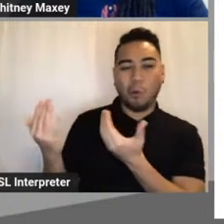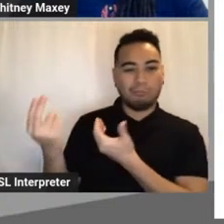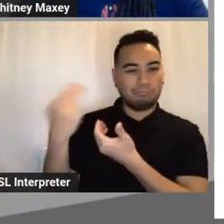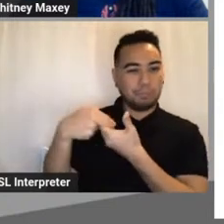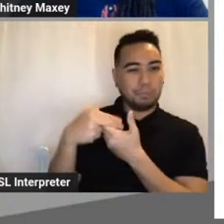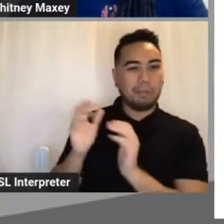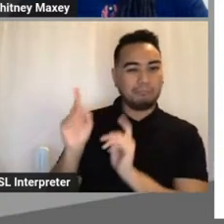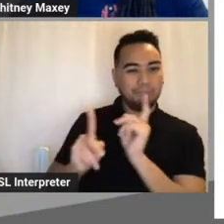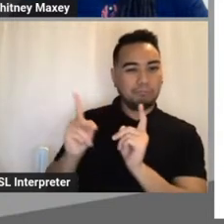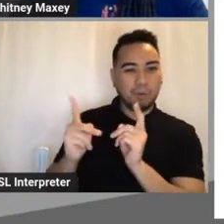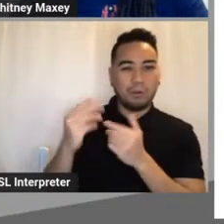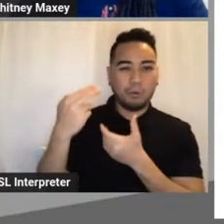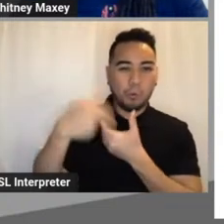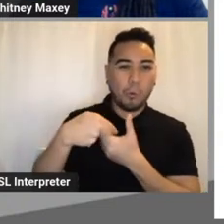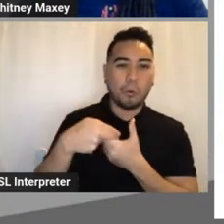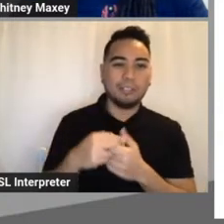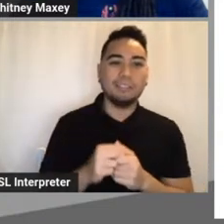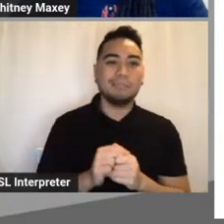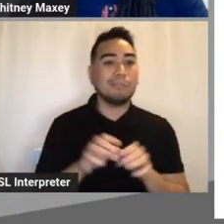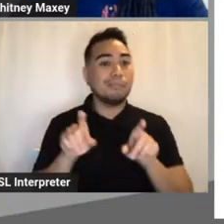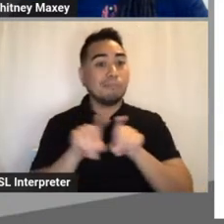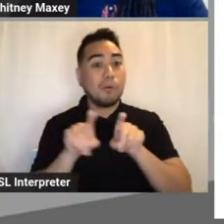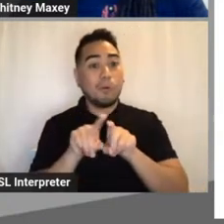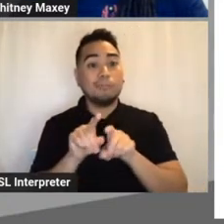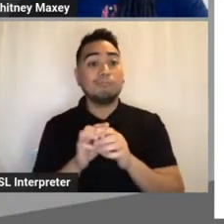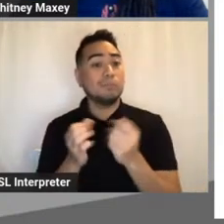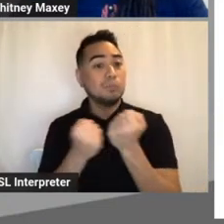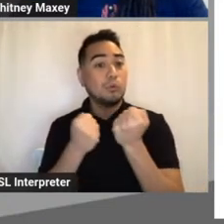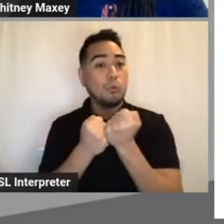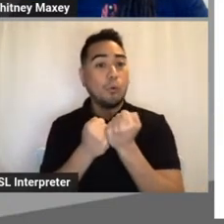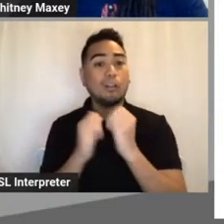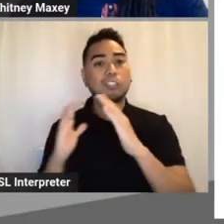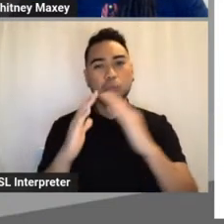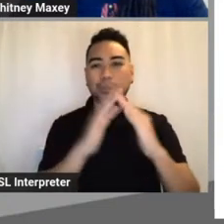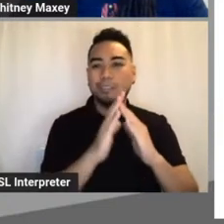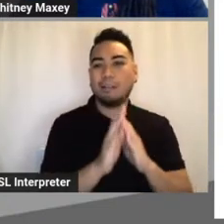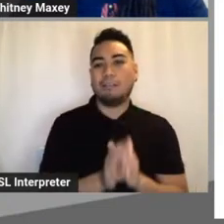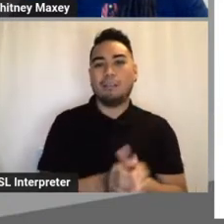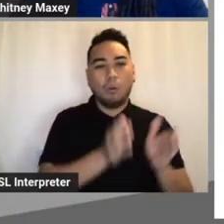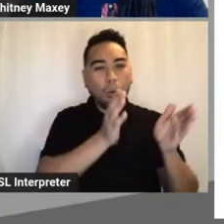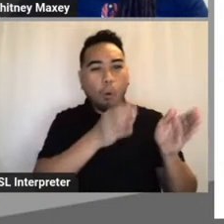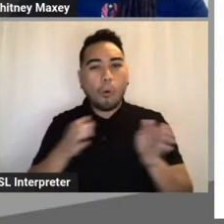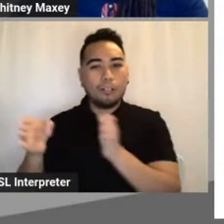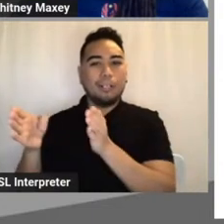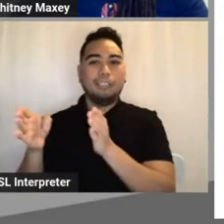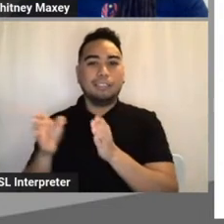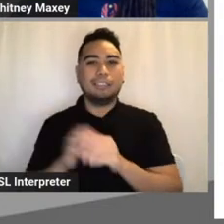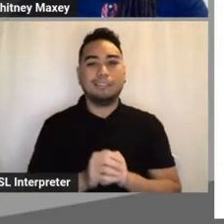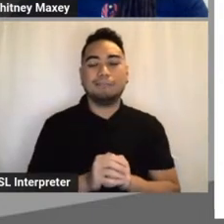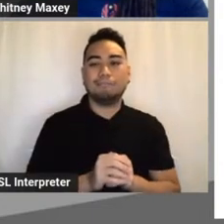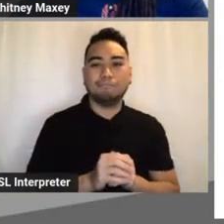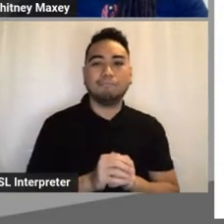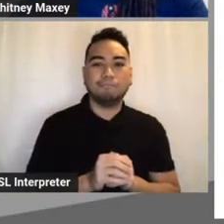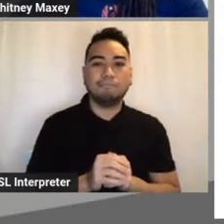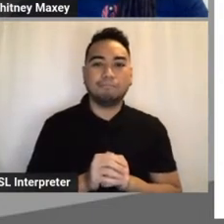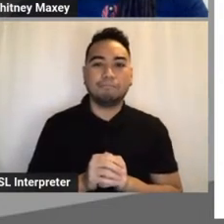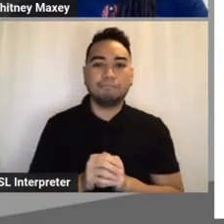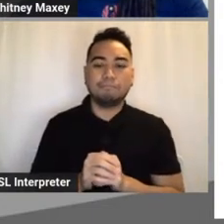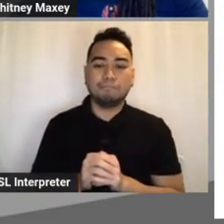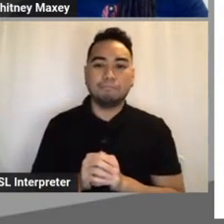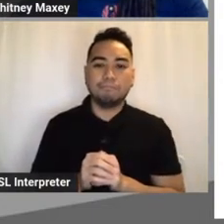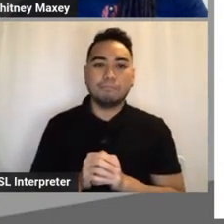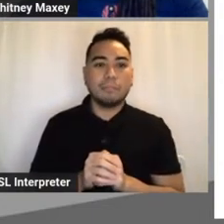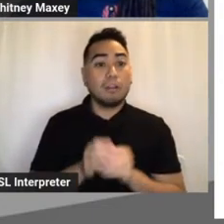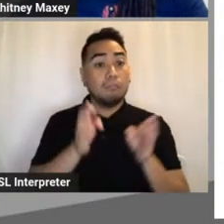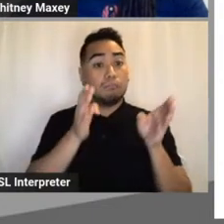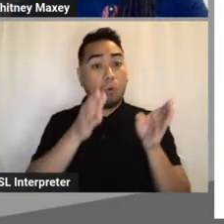And also to support community organizing and the organizing revival. Shout out for that. Organizing